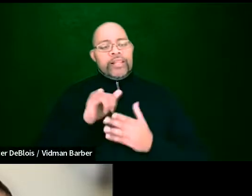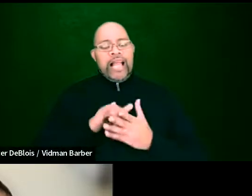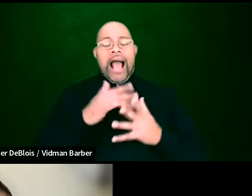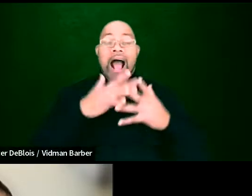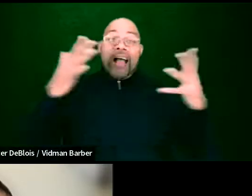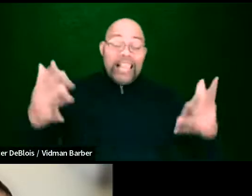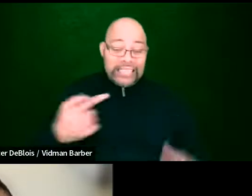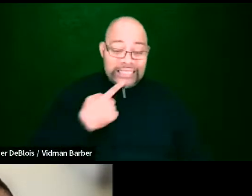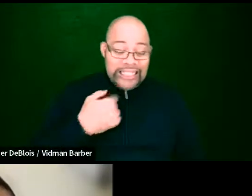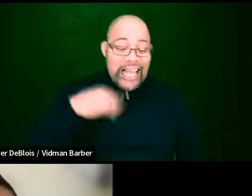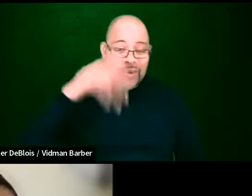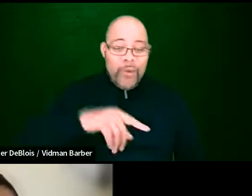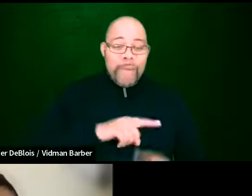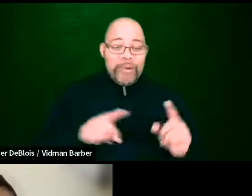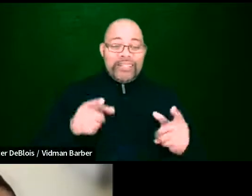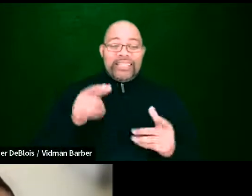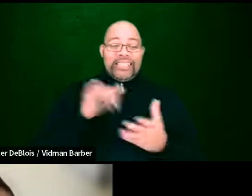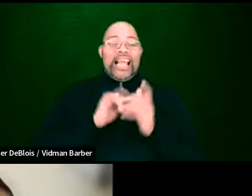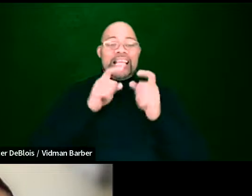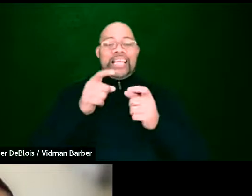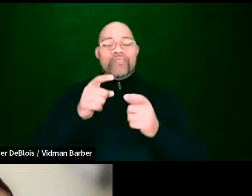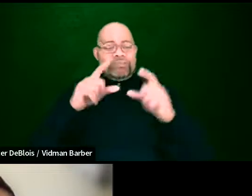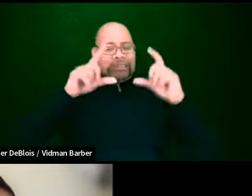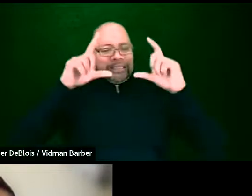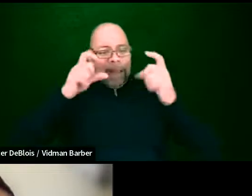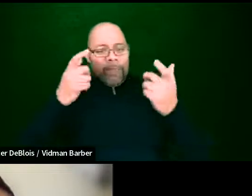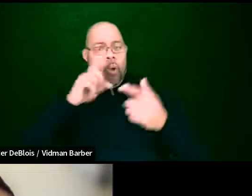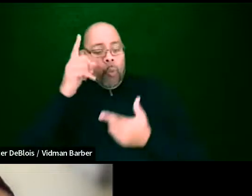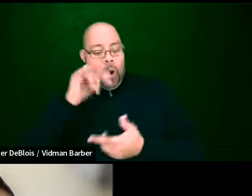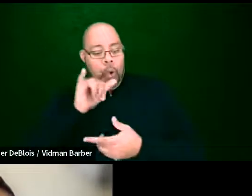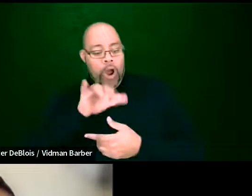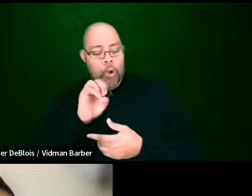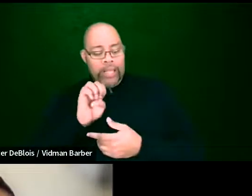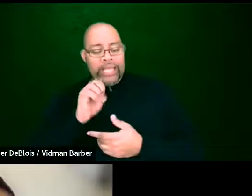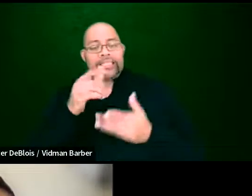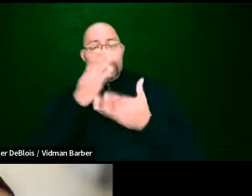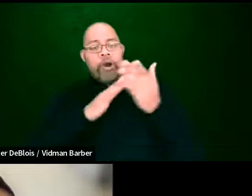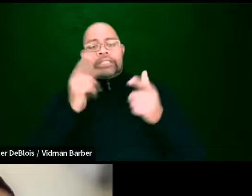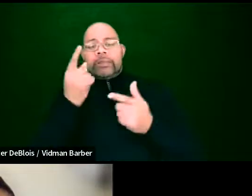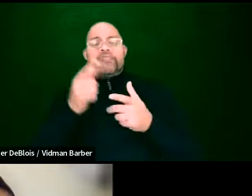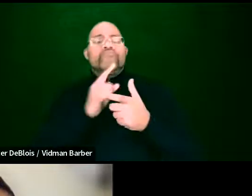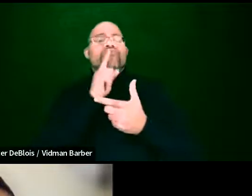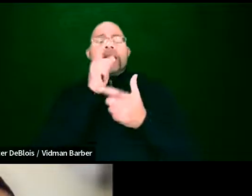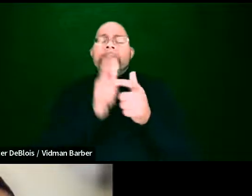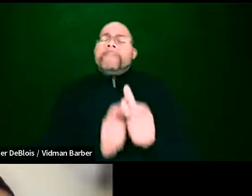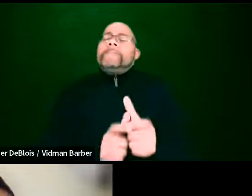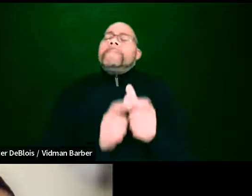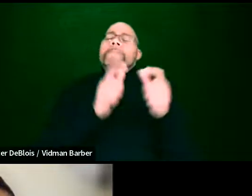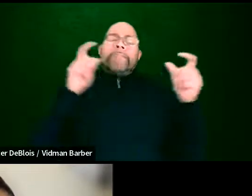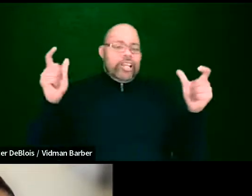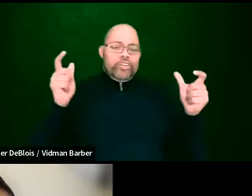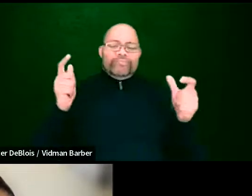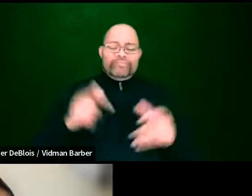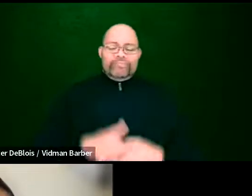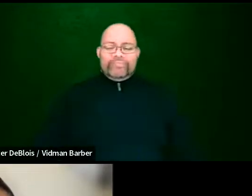mouthful, but that kind of gives you a synopsis, like YOE is part of something way much bigger.